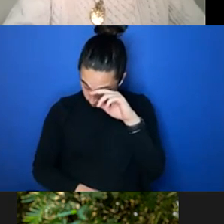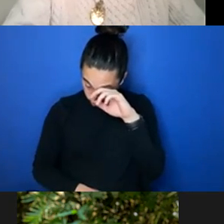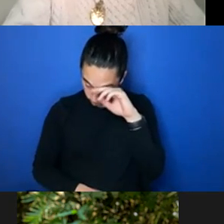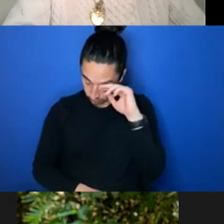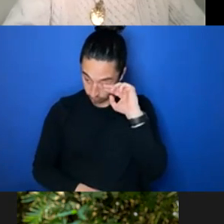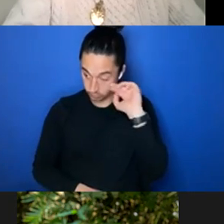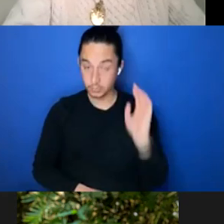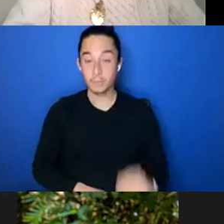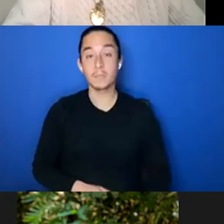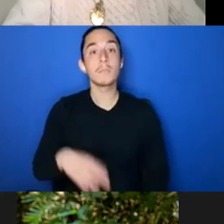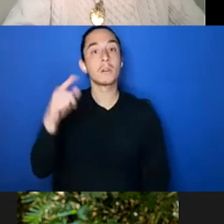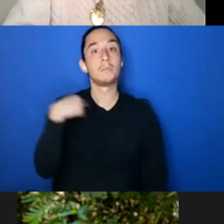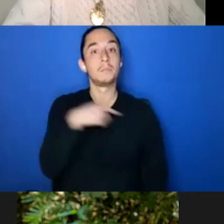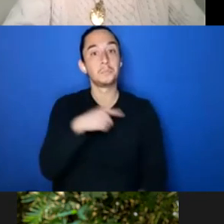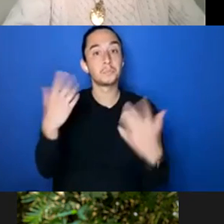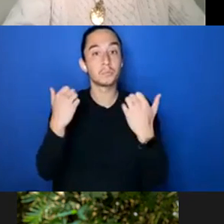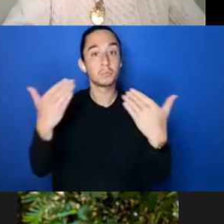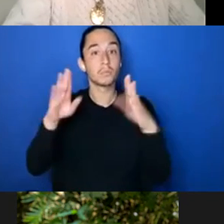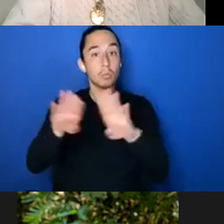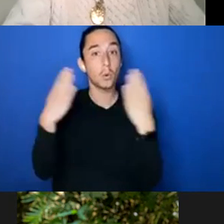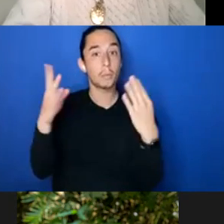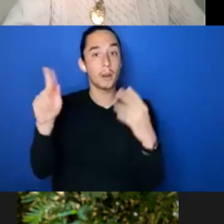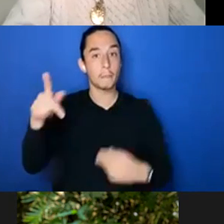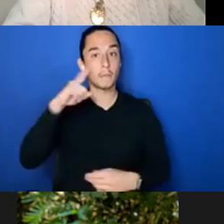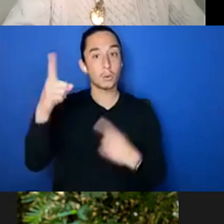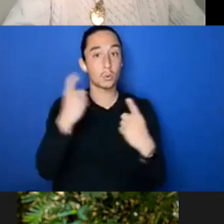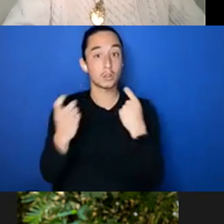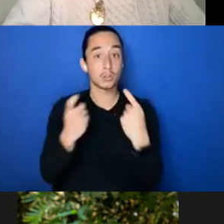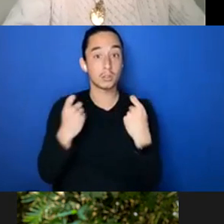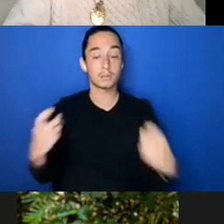Do we want to open it up for questions?